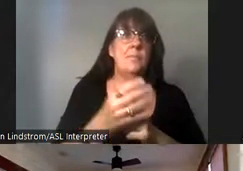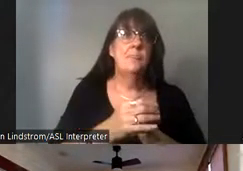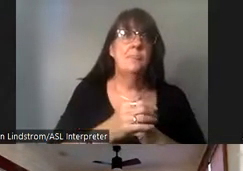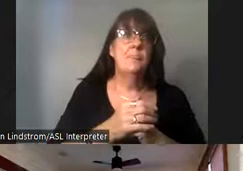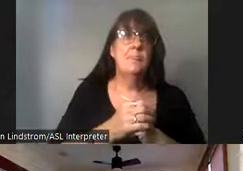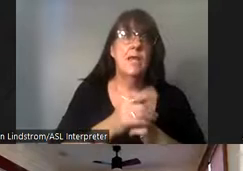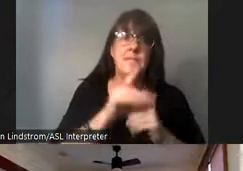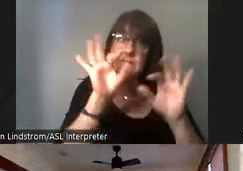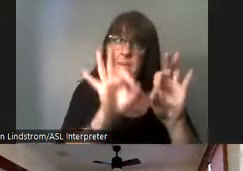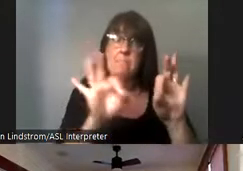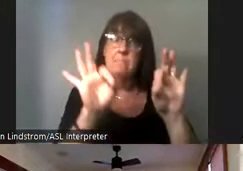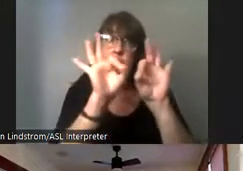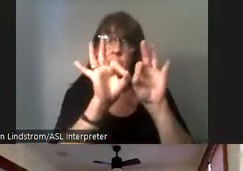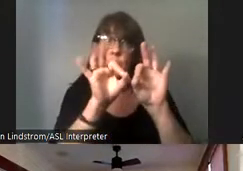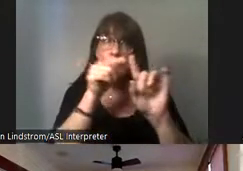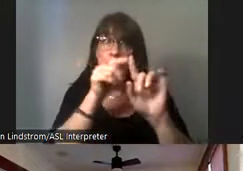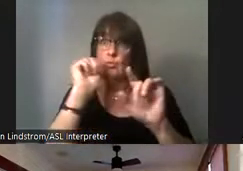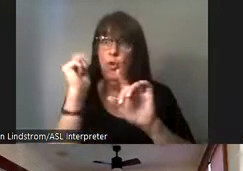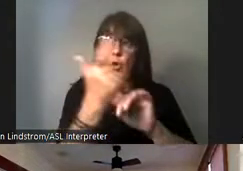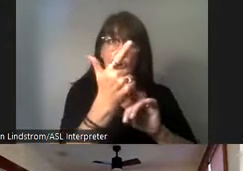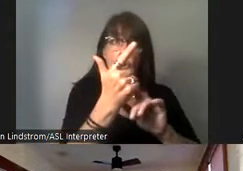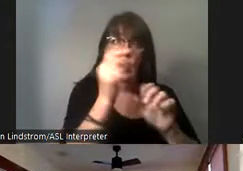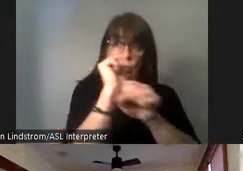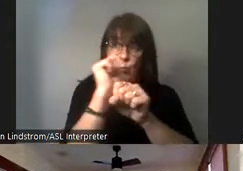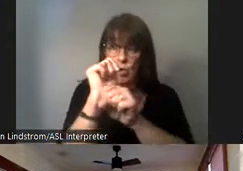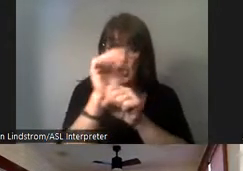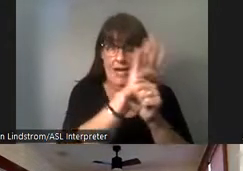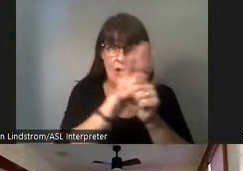applicable to all of training, all of the workforce,